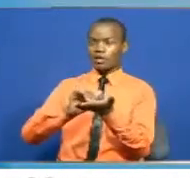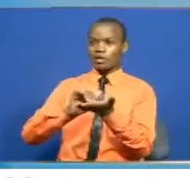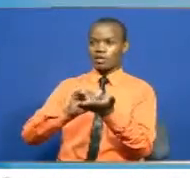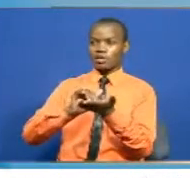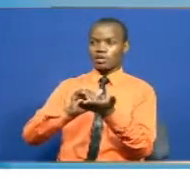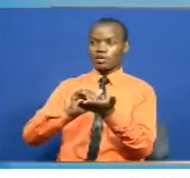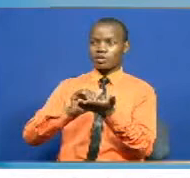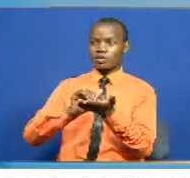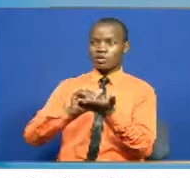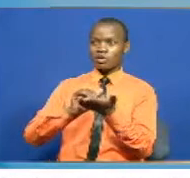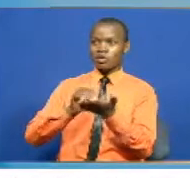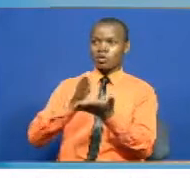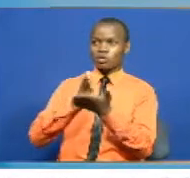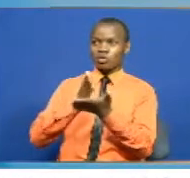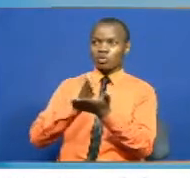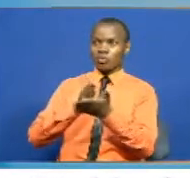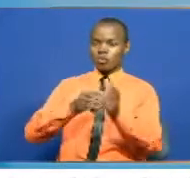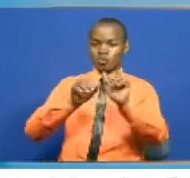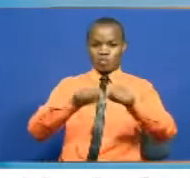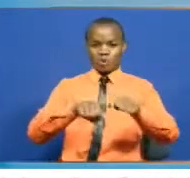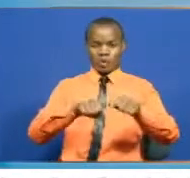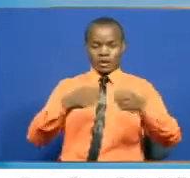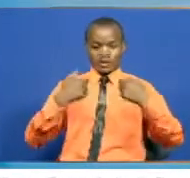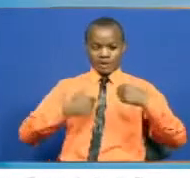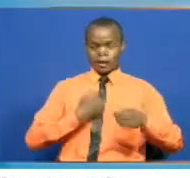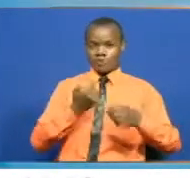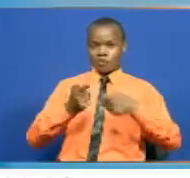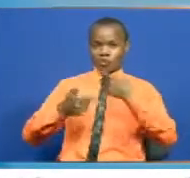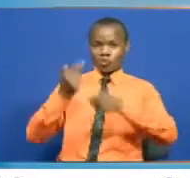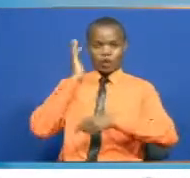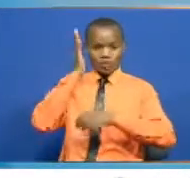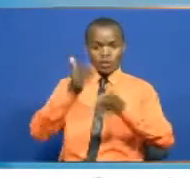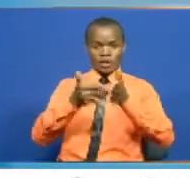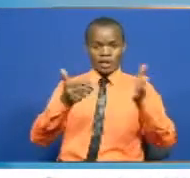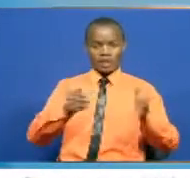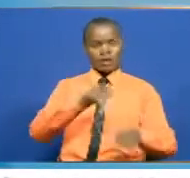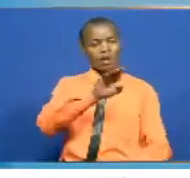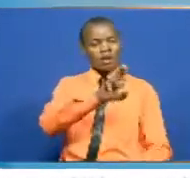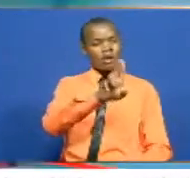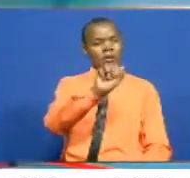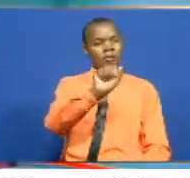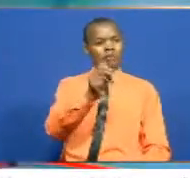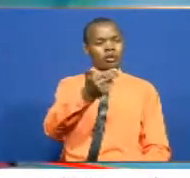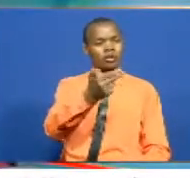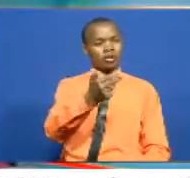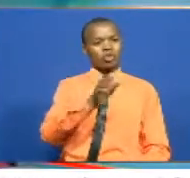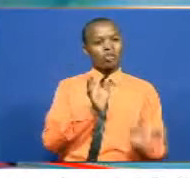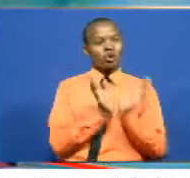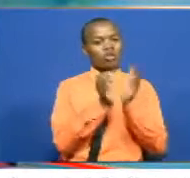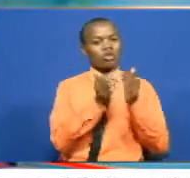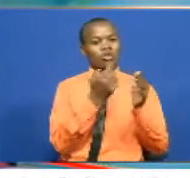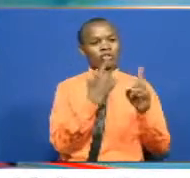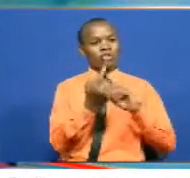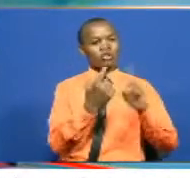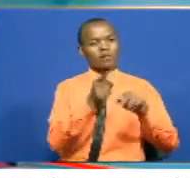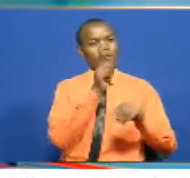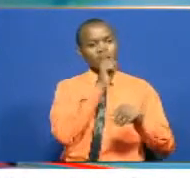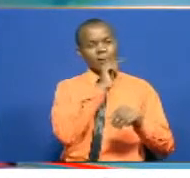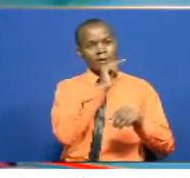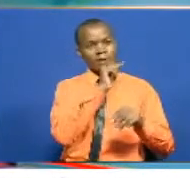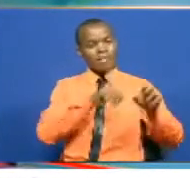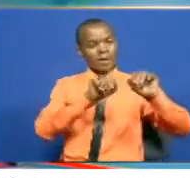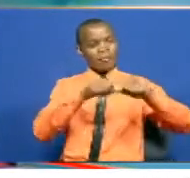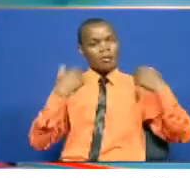I like my chances against them. And for you, Bush, by the way, coach has mentioned about physicality. What's the aspect